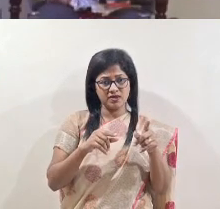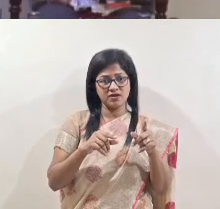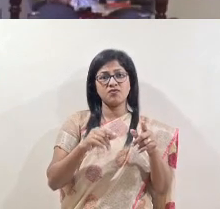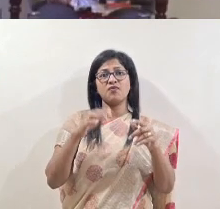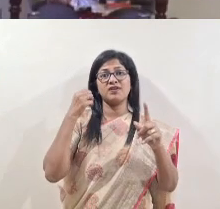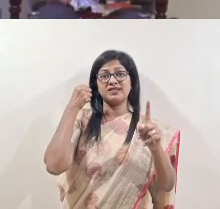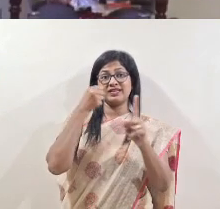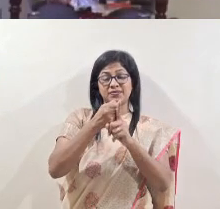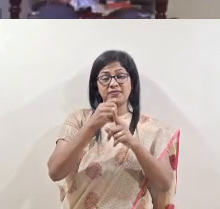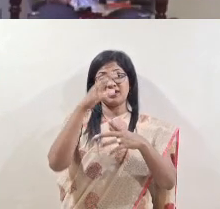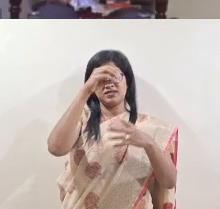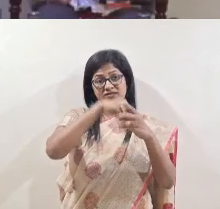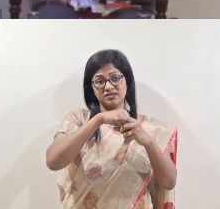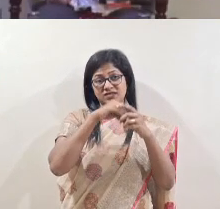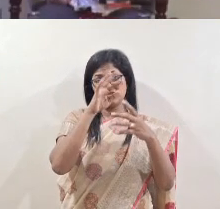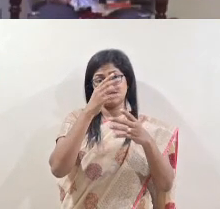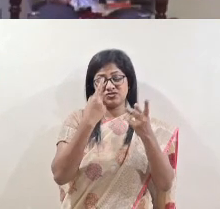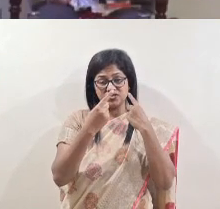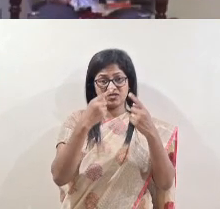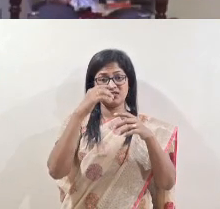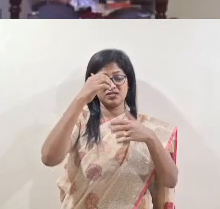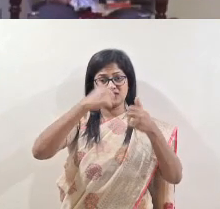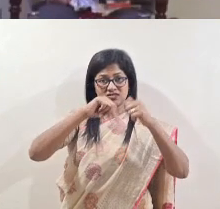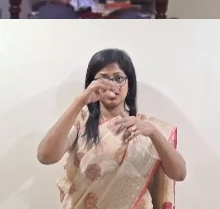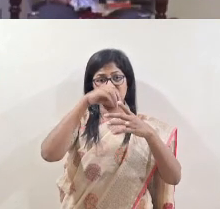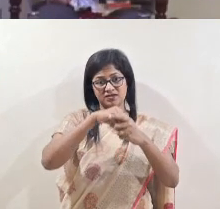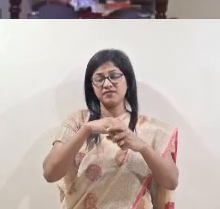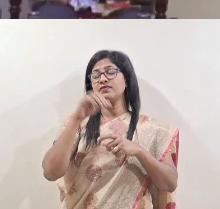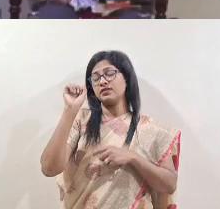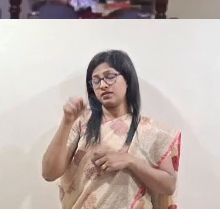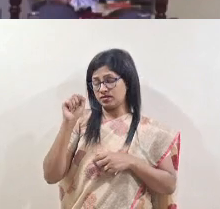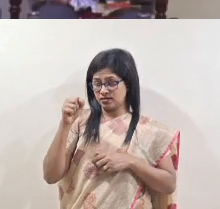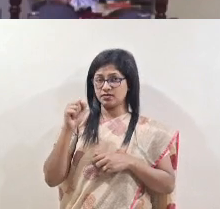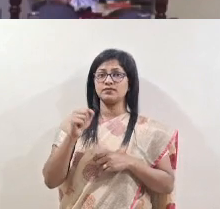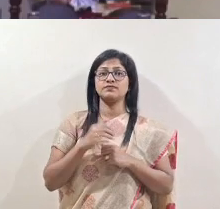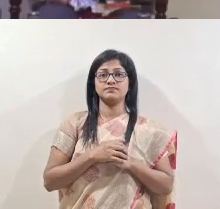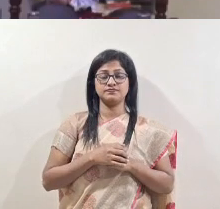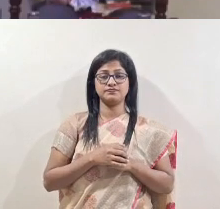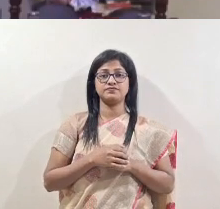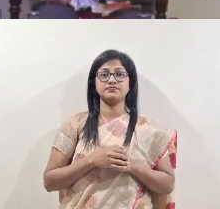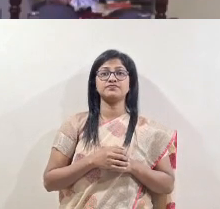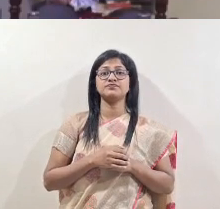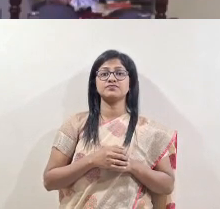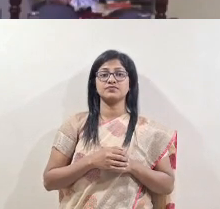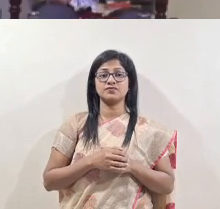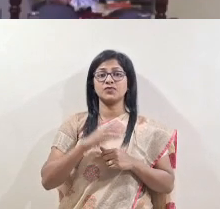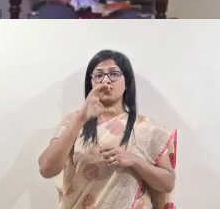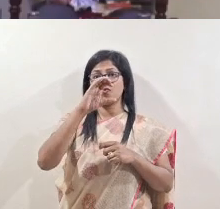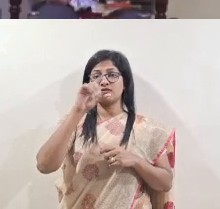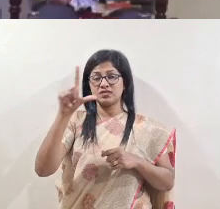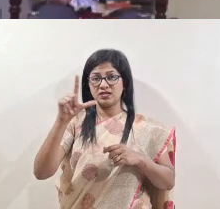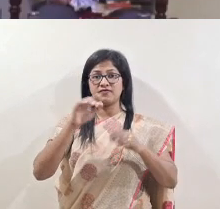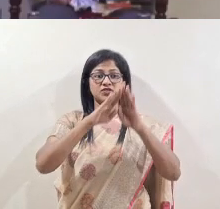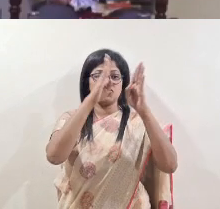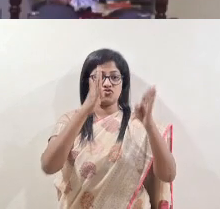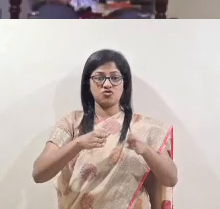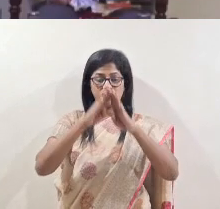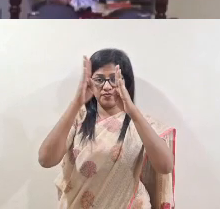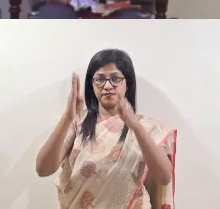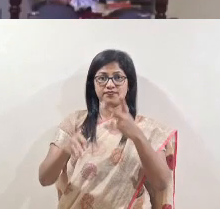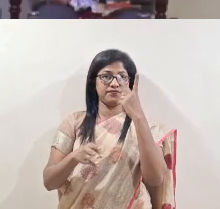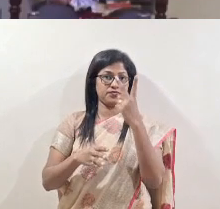the impact of that also in your simulation? Yes, sir. Like on the concourse level, I have included two shops inside